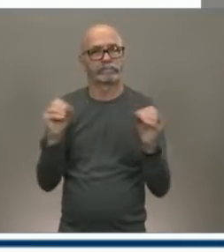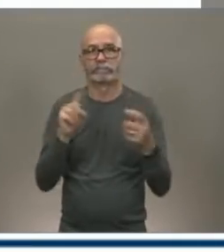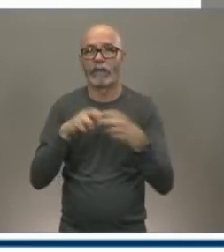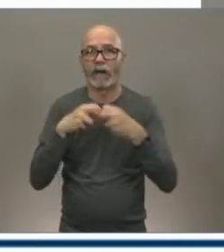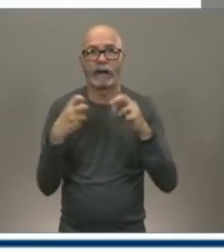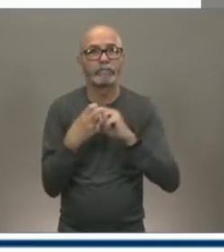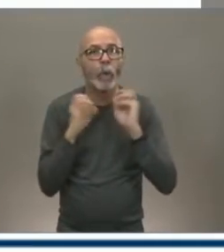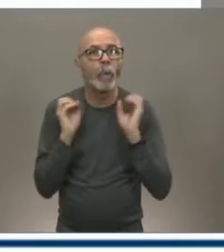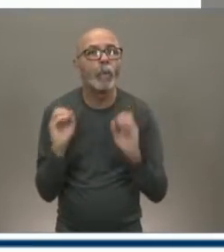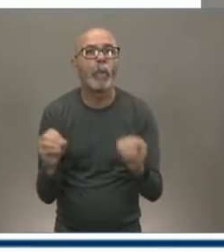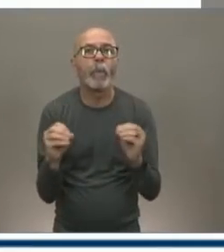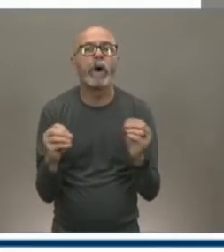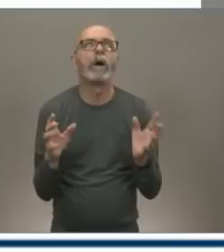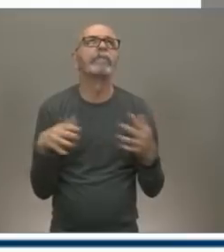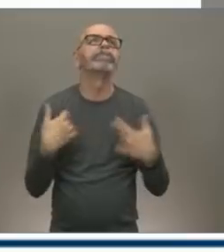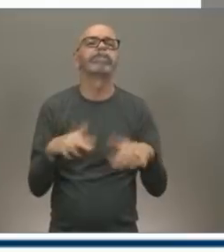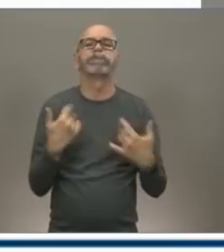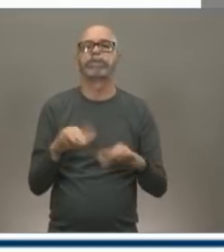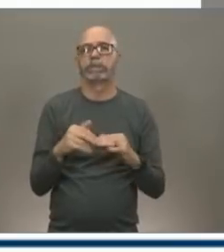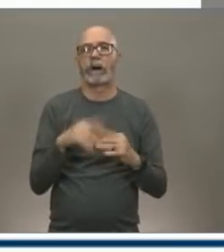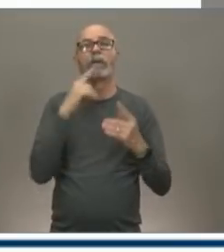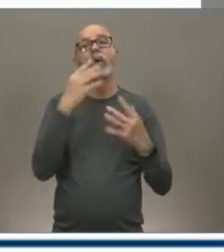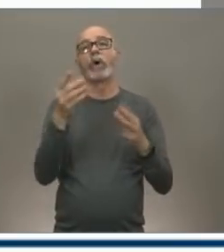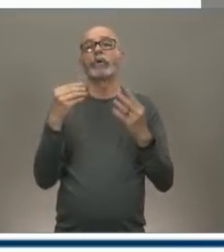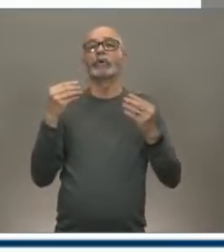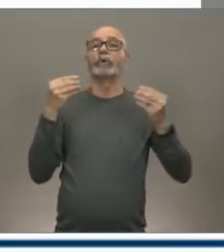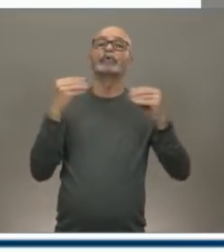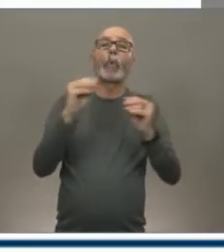on bigger box stores, on malls especially.